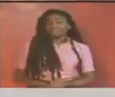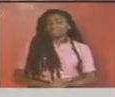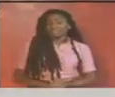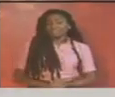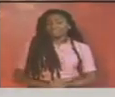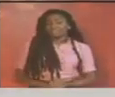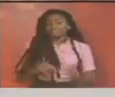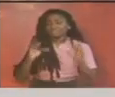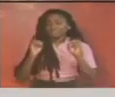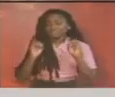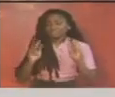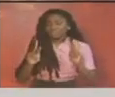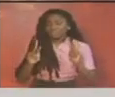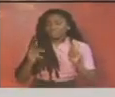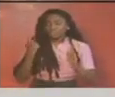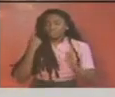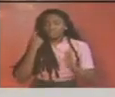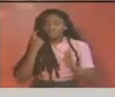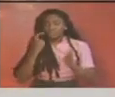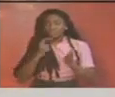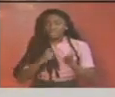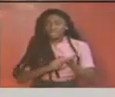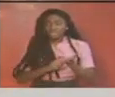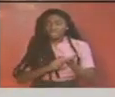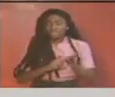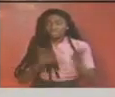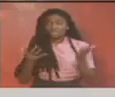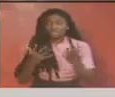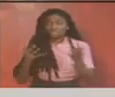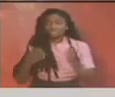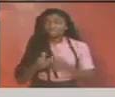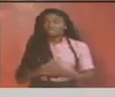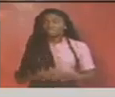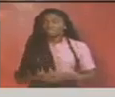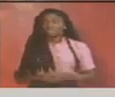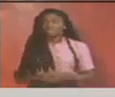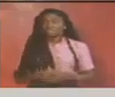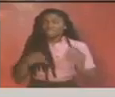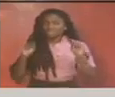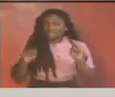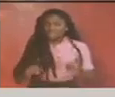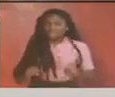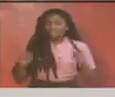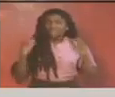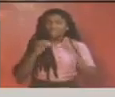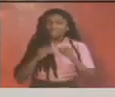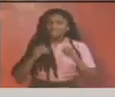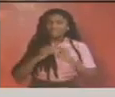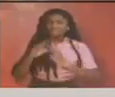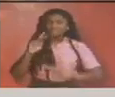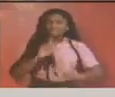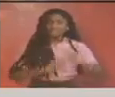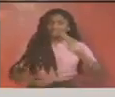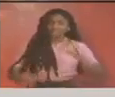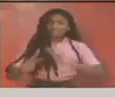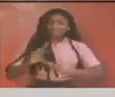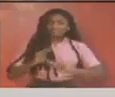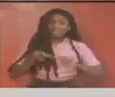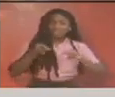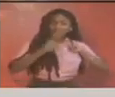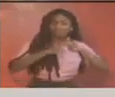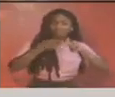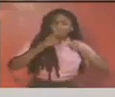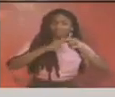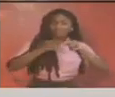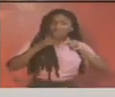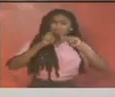what we saw based on the epidemiological curve that I showed is we are seeing an increase in number of cases over, if you simply compare February